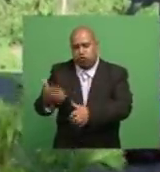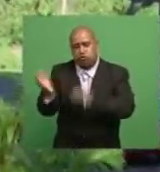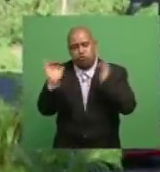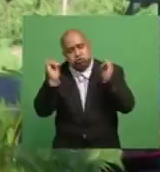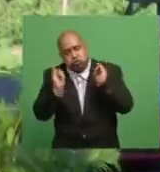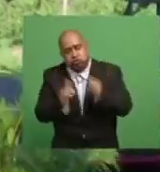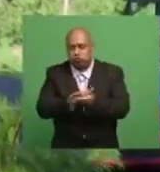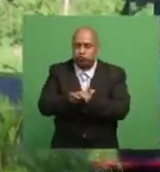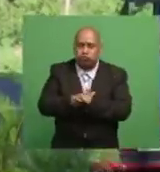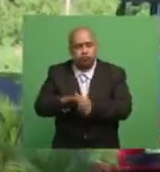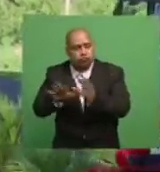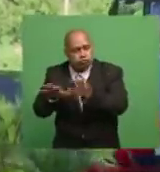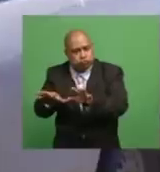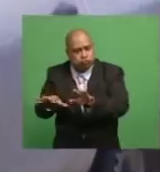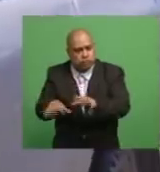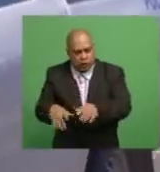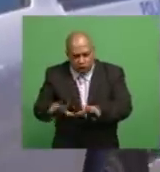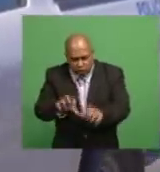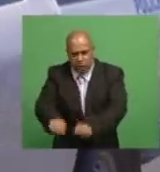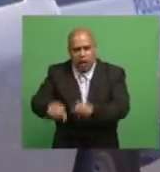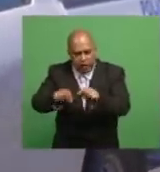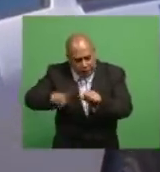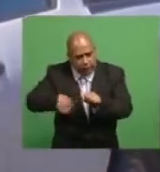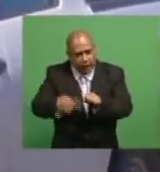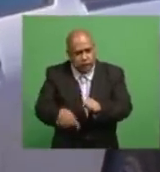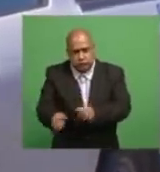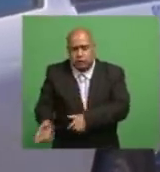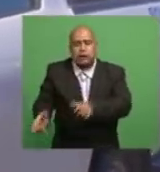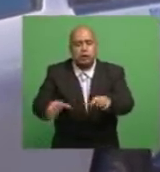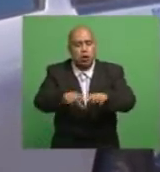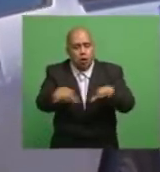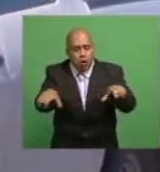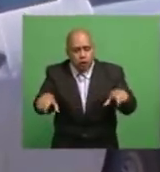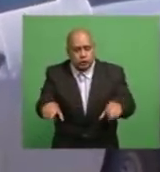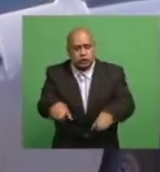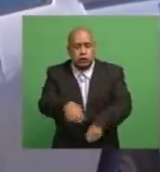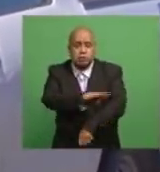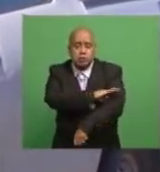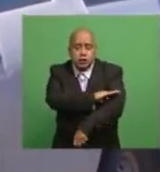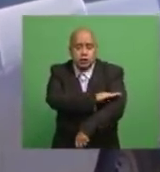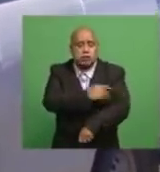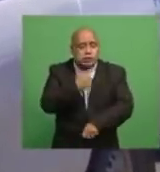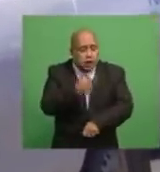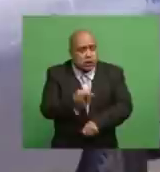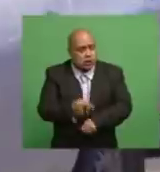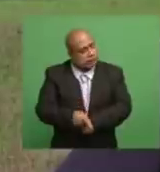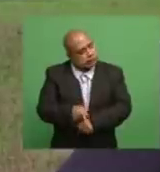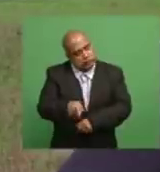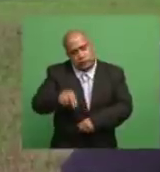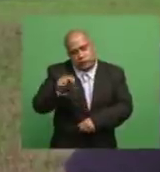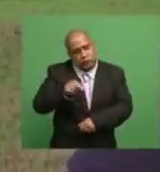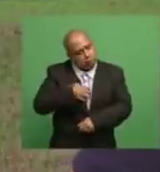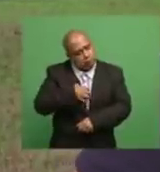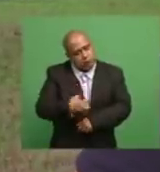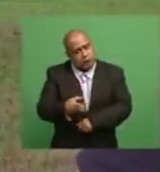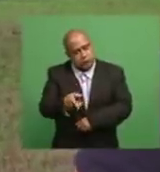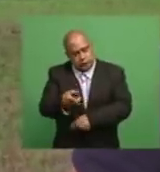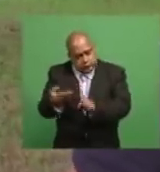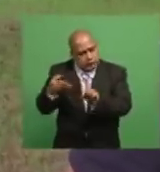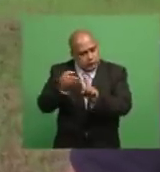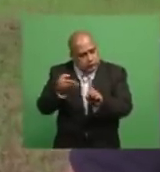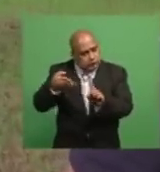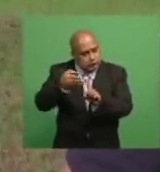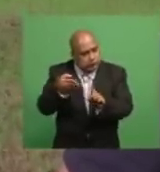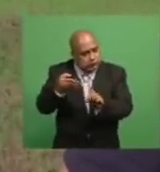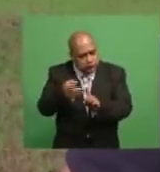continue to produce them in court. Bainimarama says it's clear a more hard-handed approach is needed. So we're